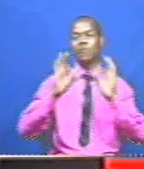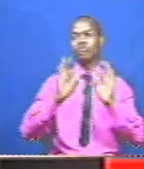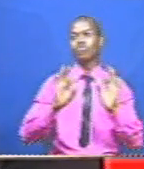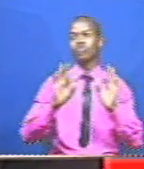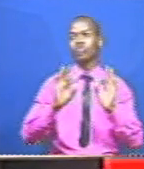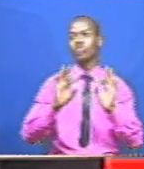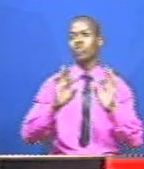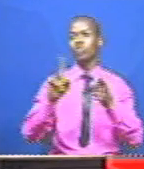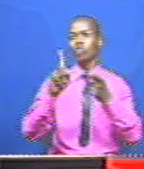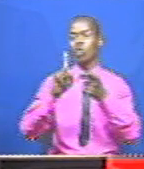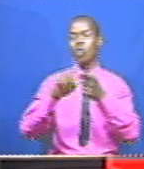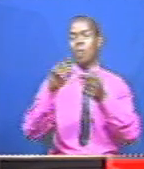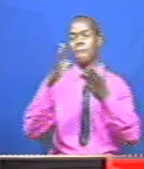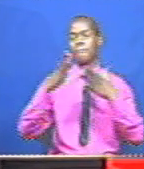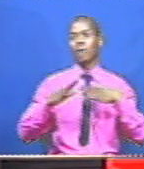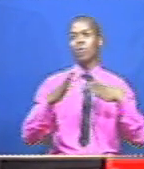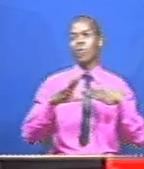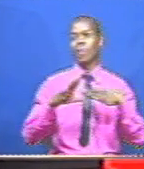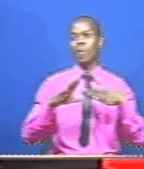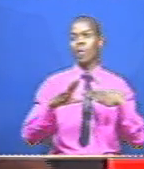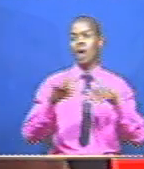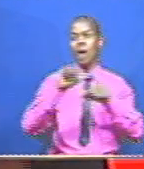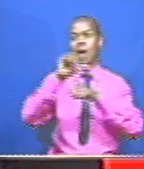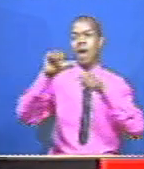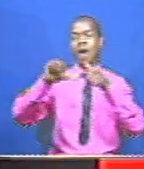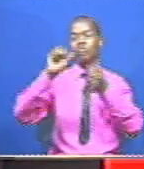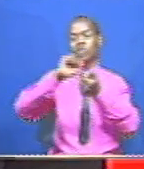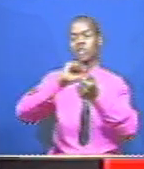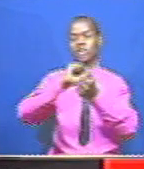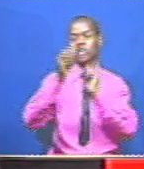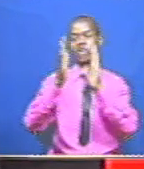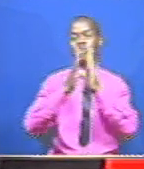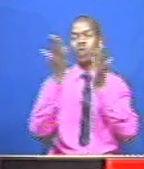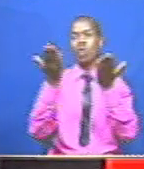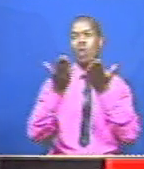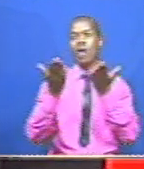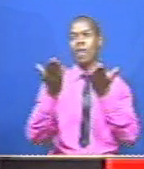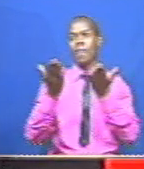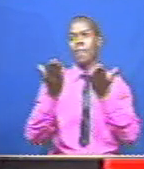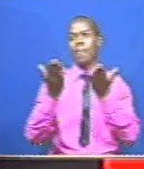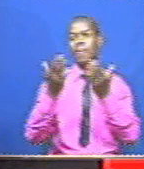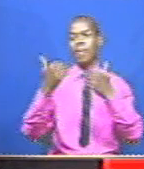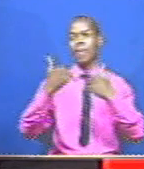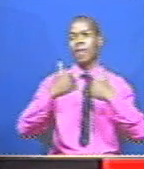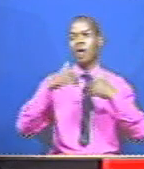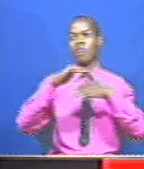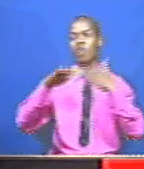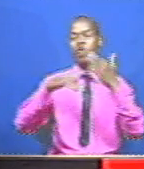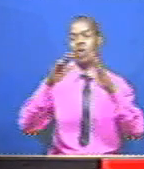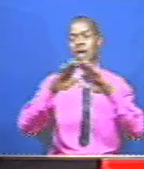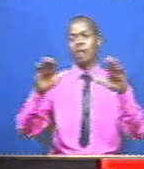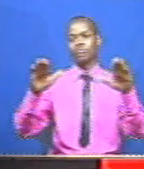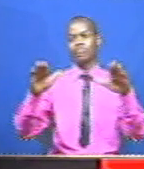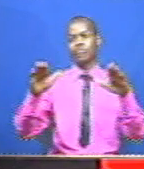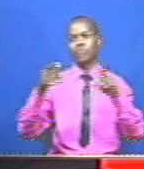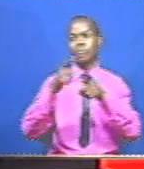to the locals. It's about turning the story where we have all this land,